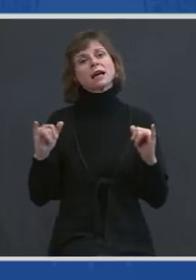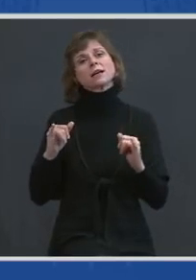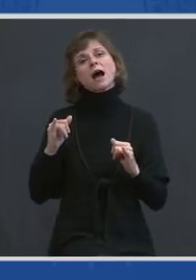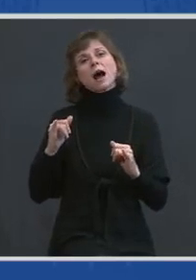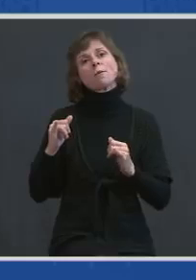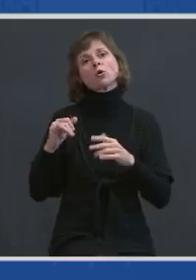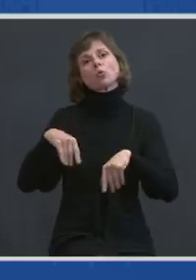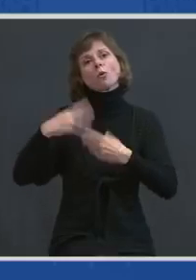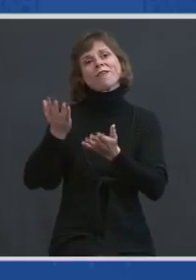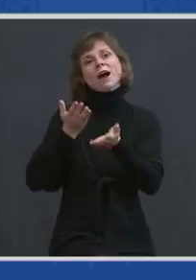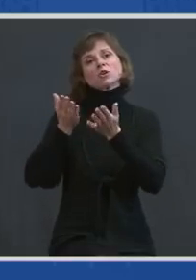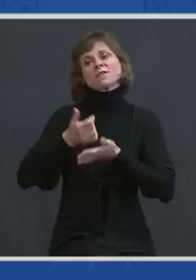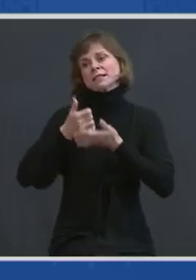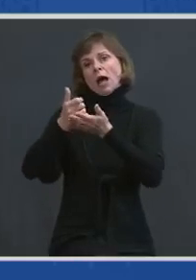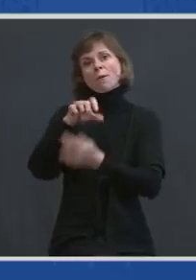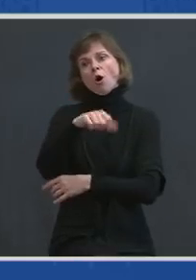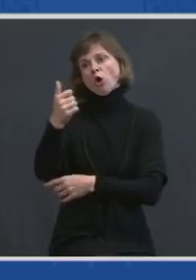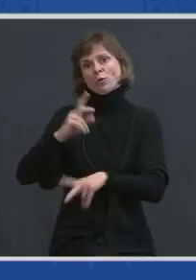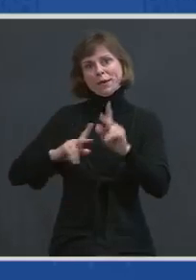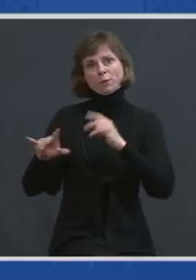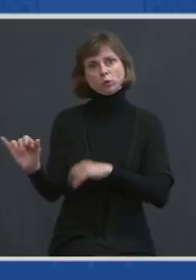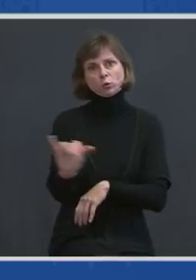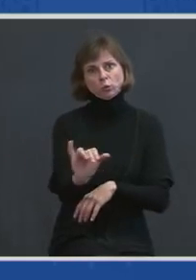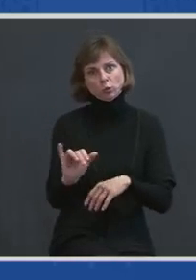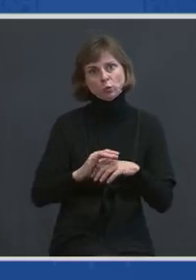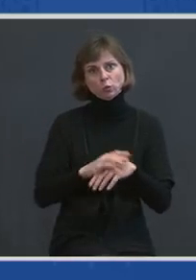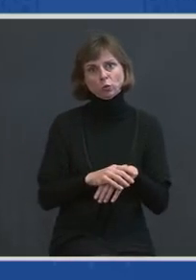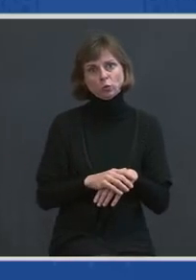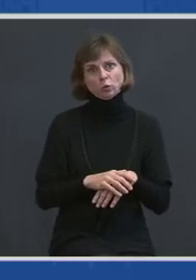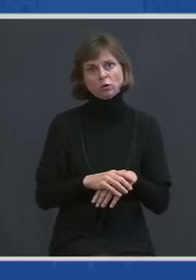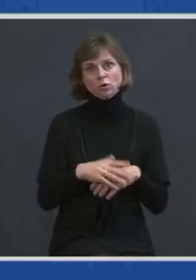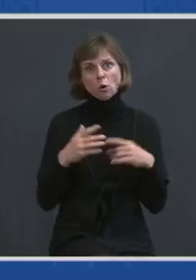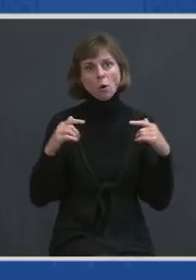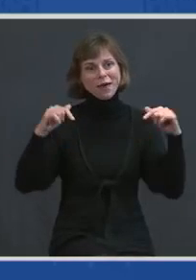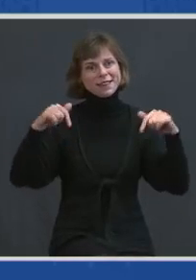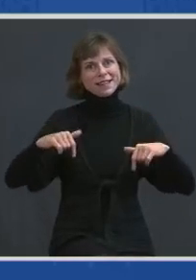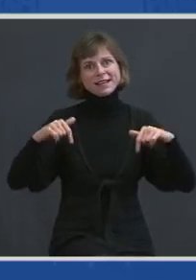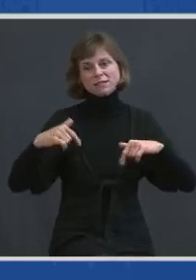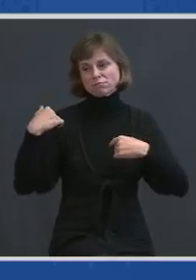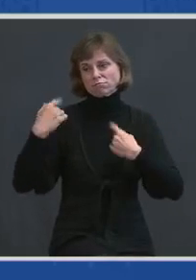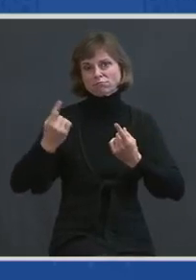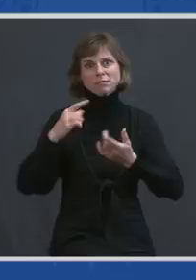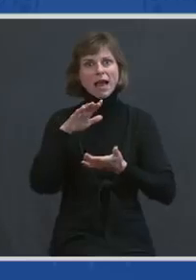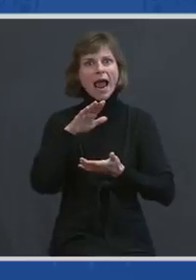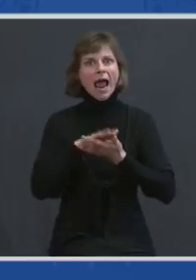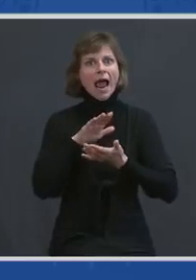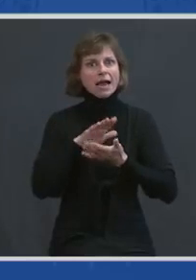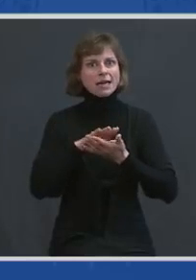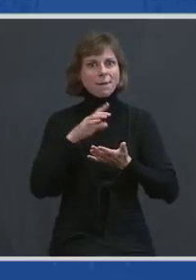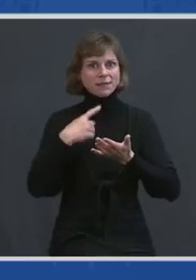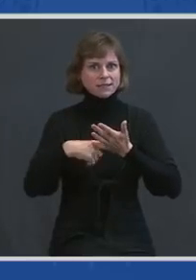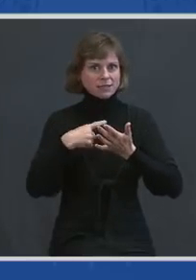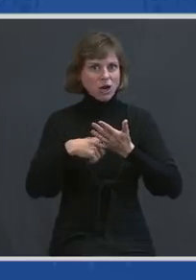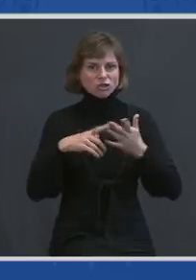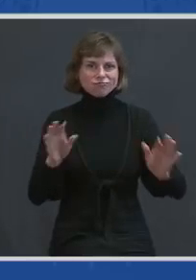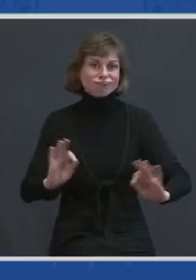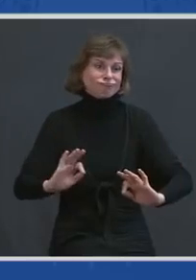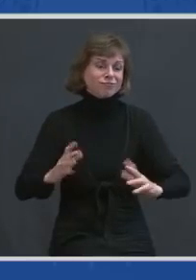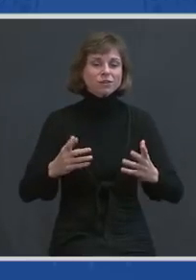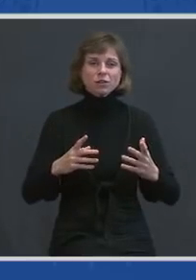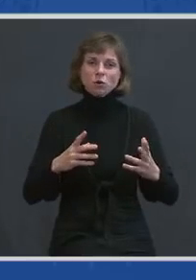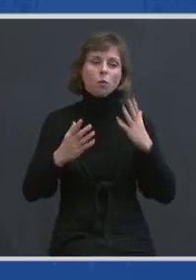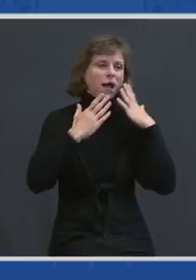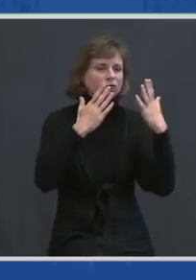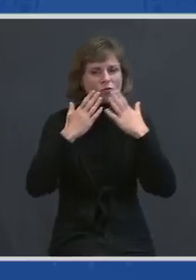well. And so, as again, this isn't an academic discussion. You deserve our thanks and